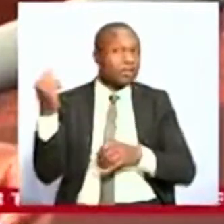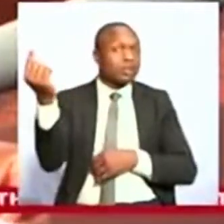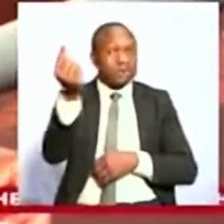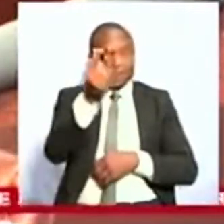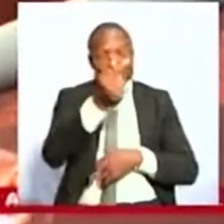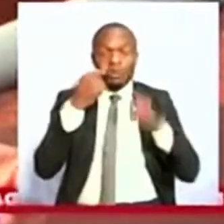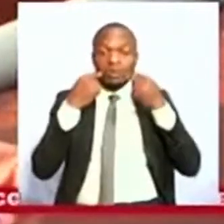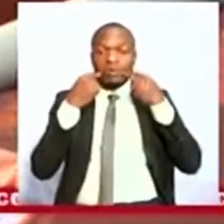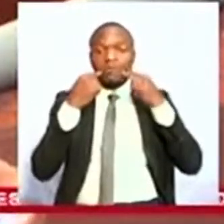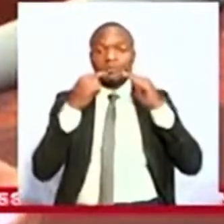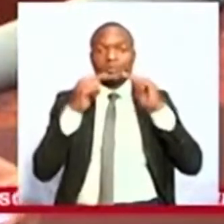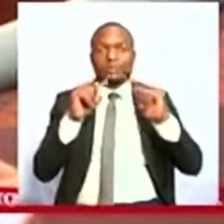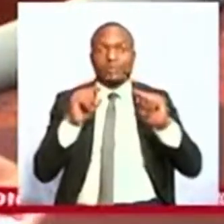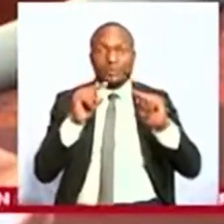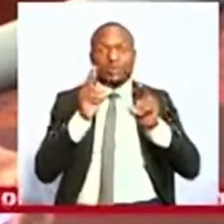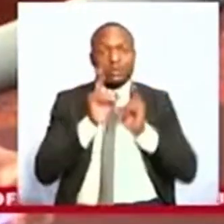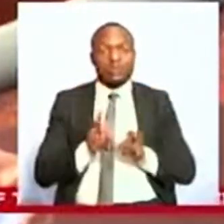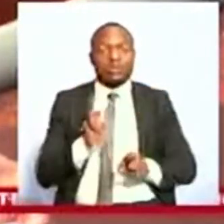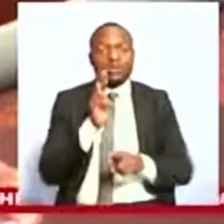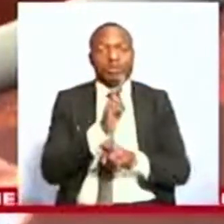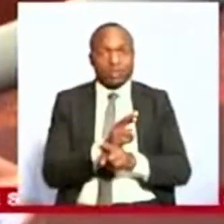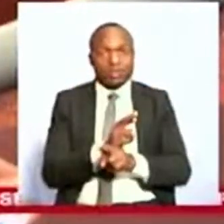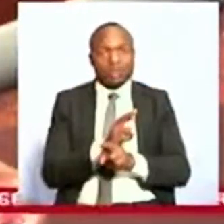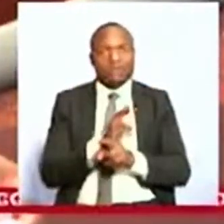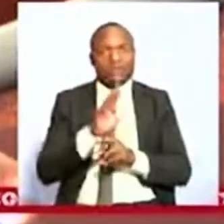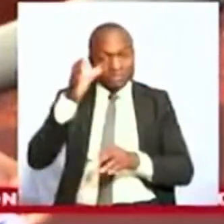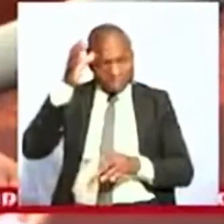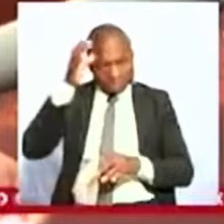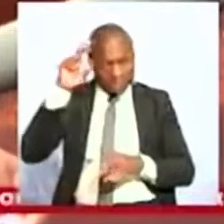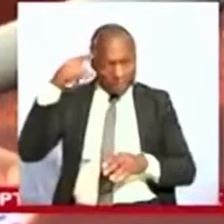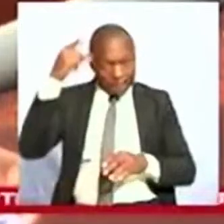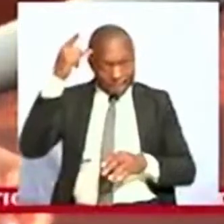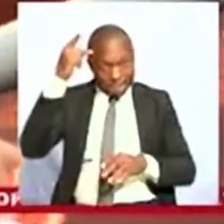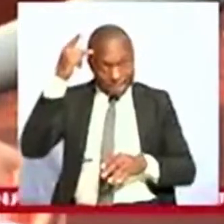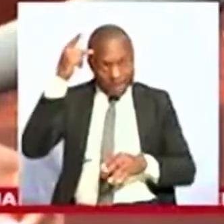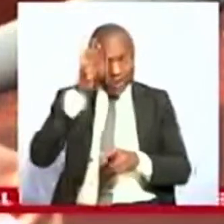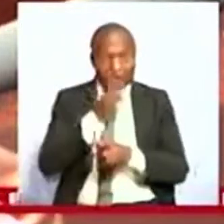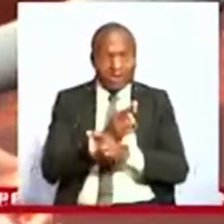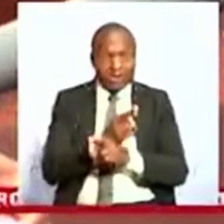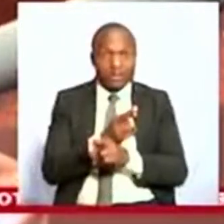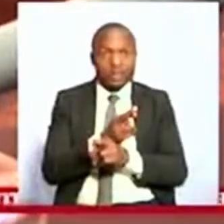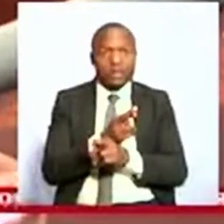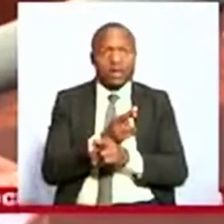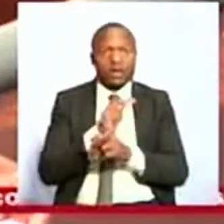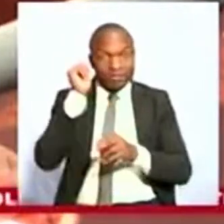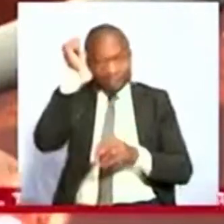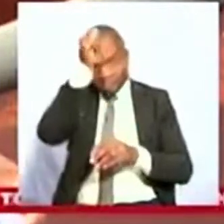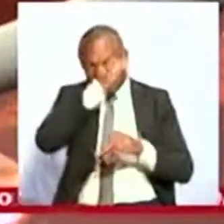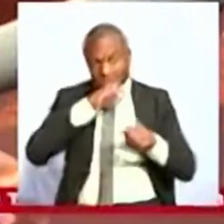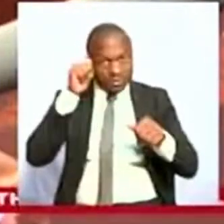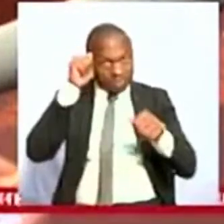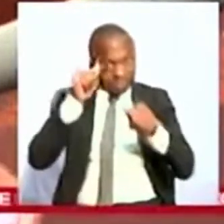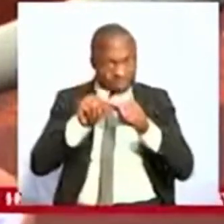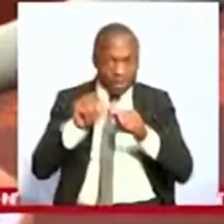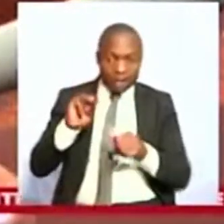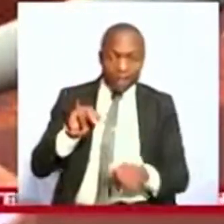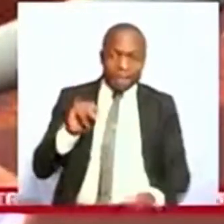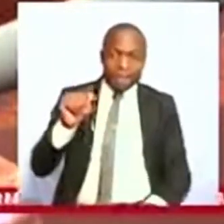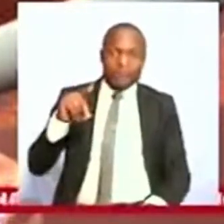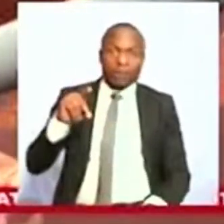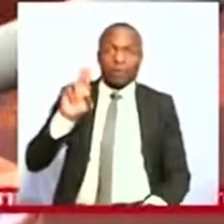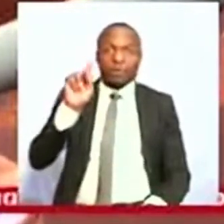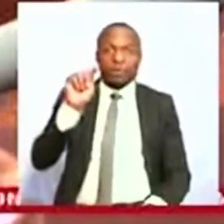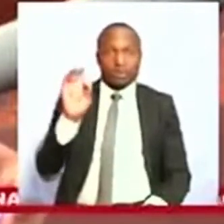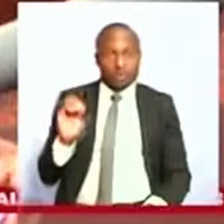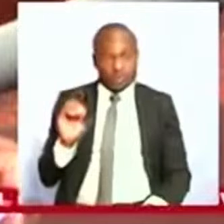Human Rights, the International Covenant on Civil and Political Rights, the African Charter on Human and People's Rights, the Maputo Protocol to the African